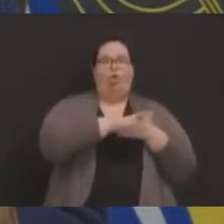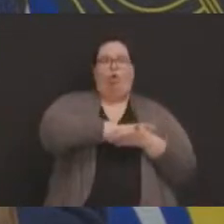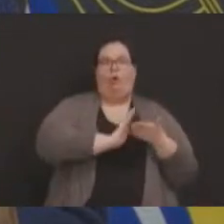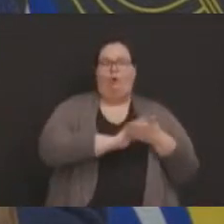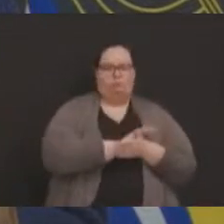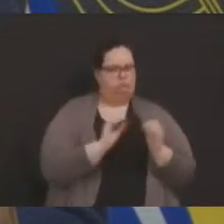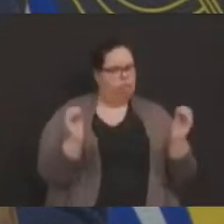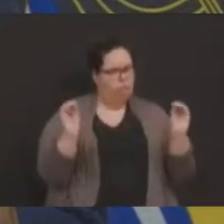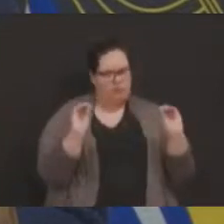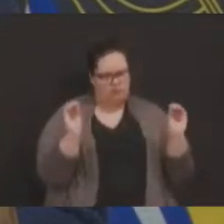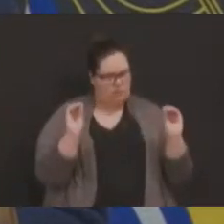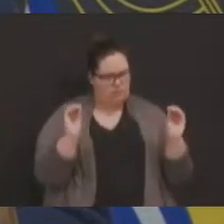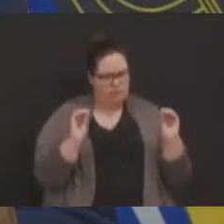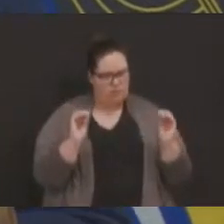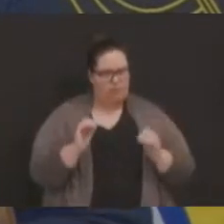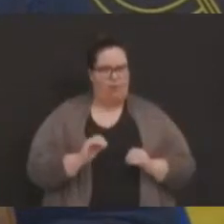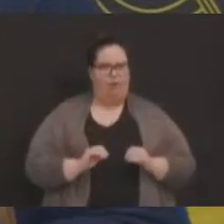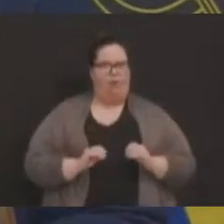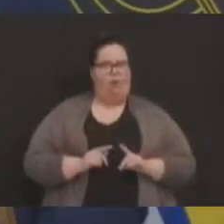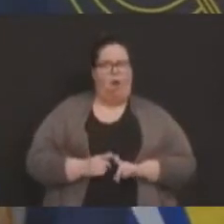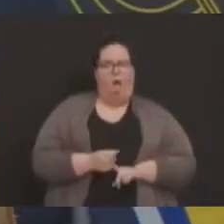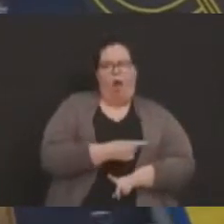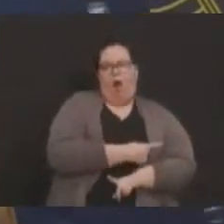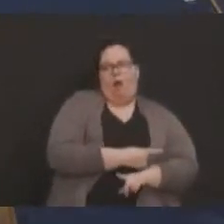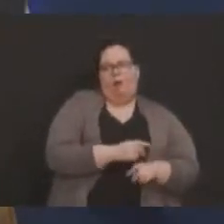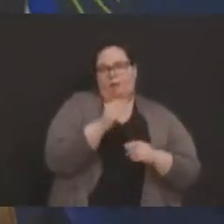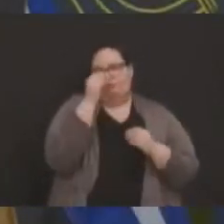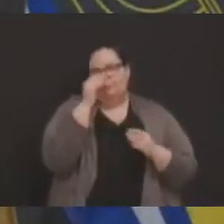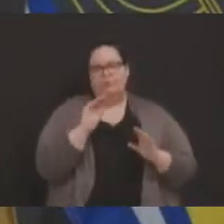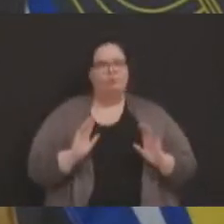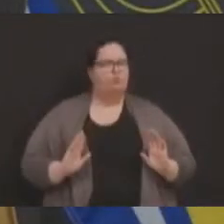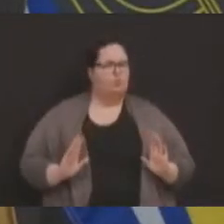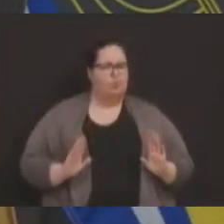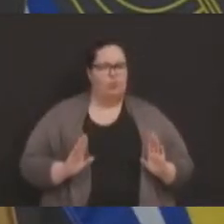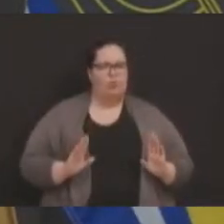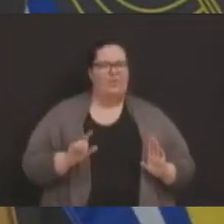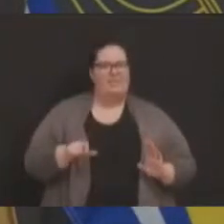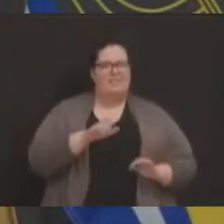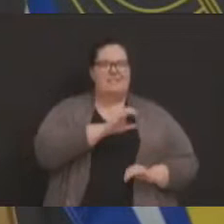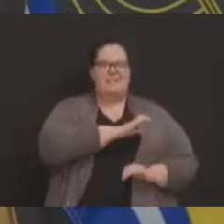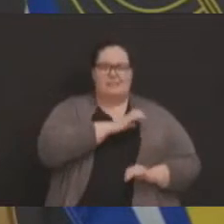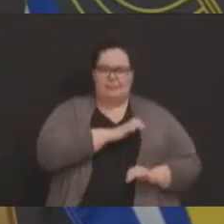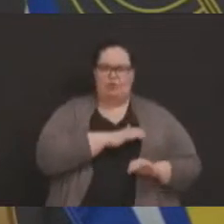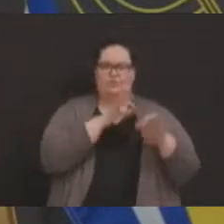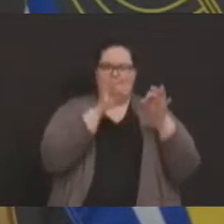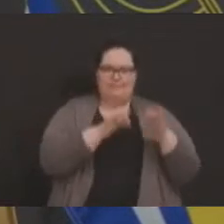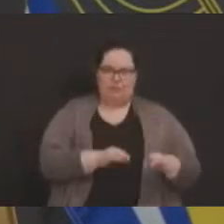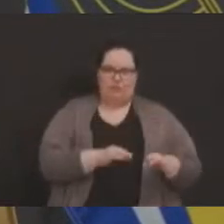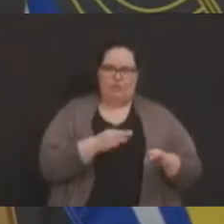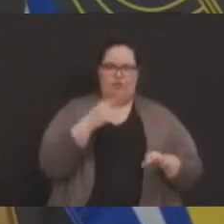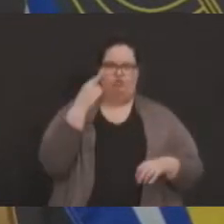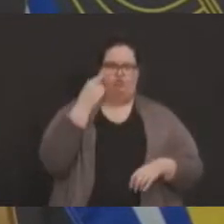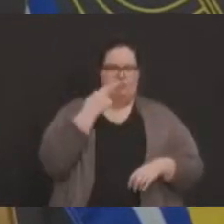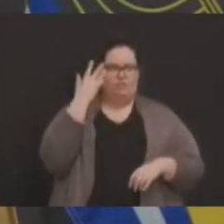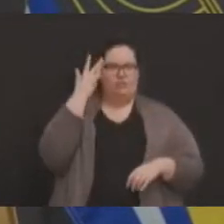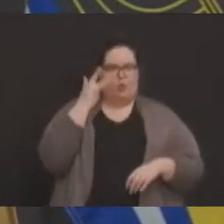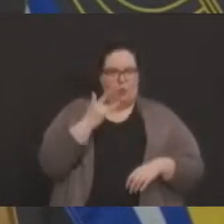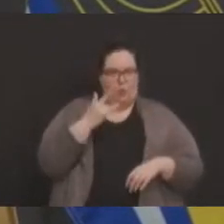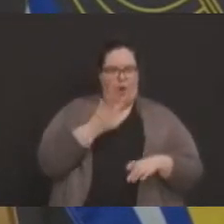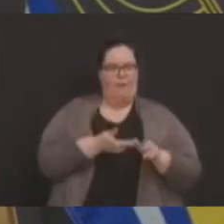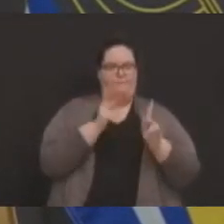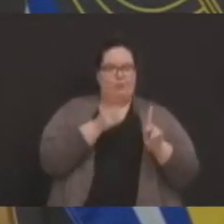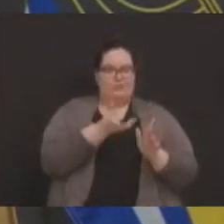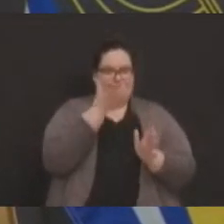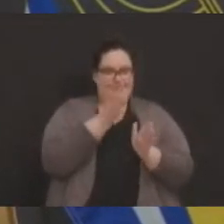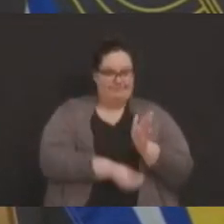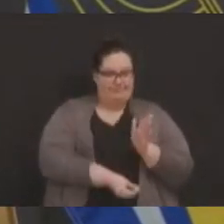up to the clinicians to give it to us. Thank you. Mia Urquhart, CBC. Thanks, Bruce. My question is for